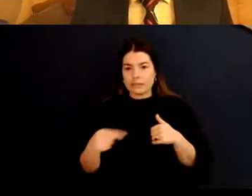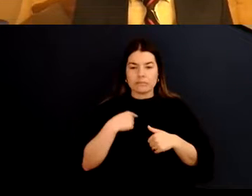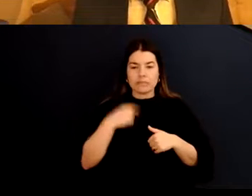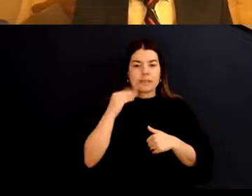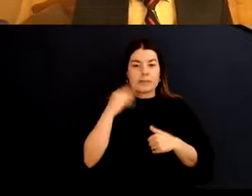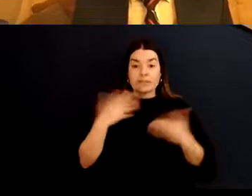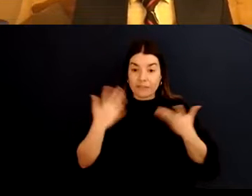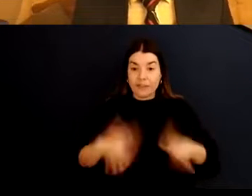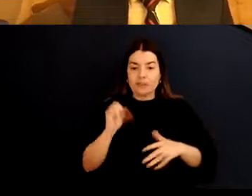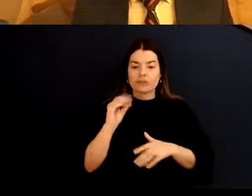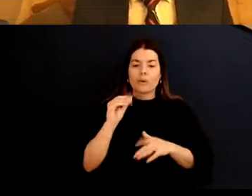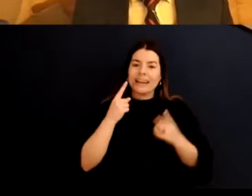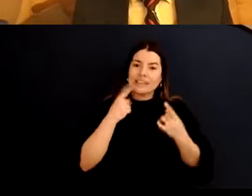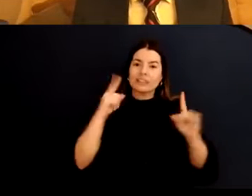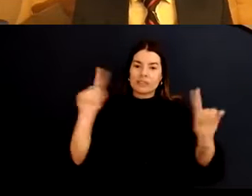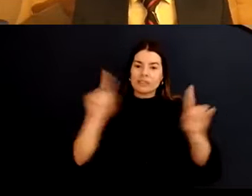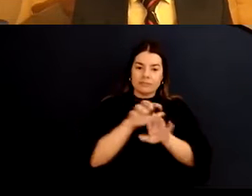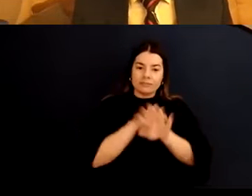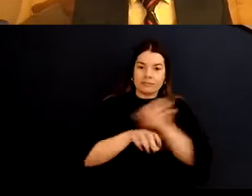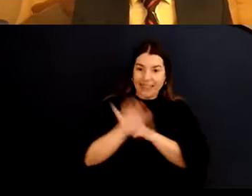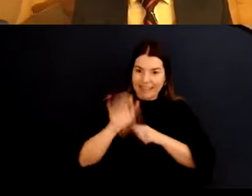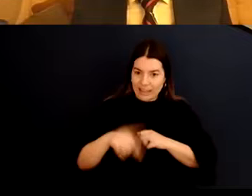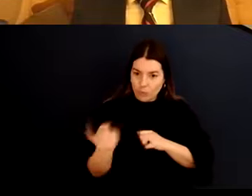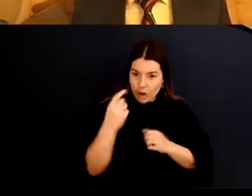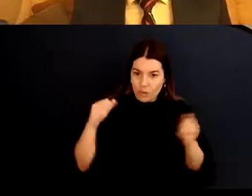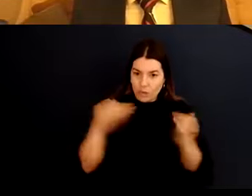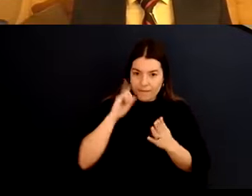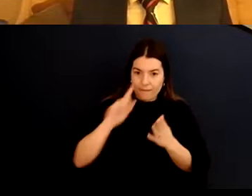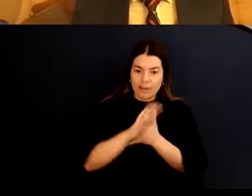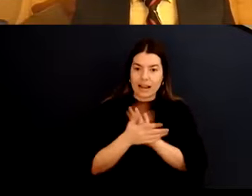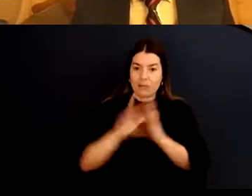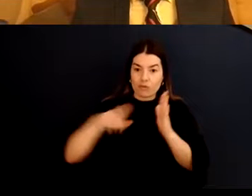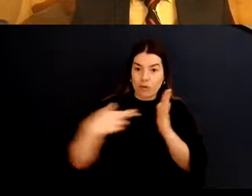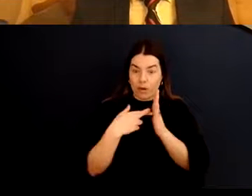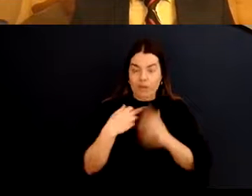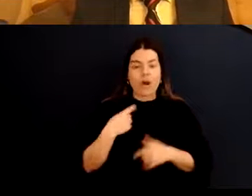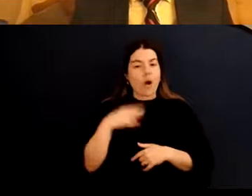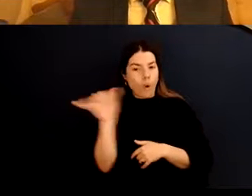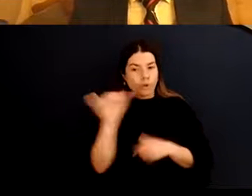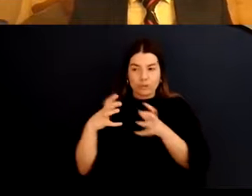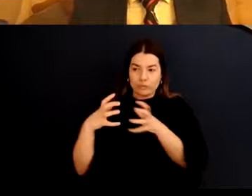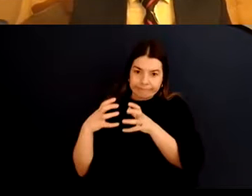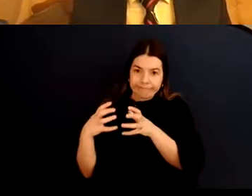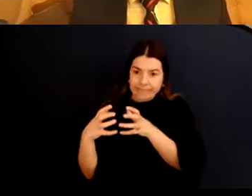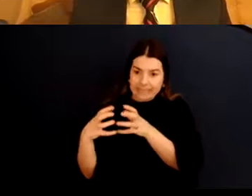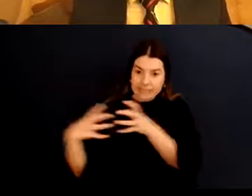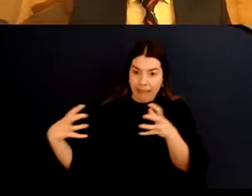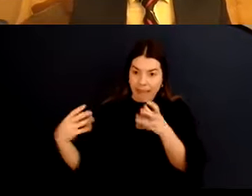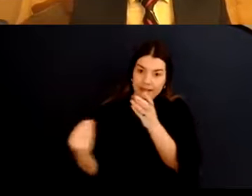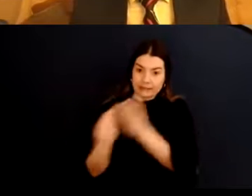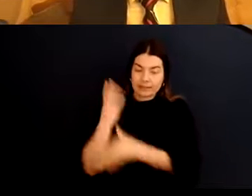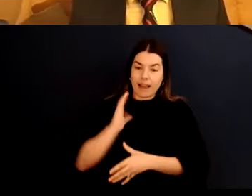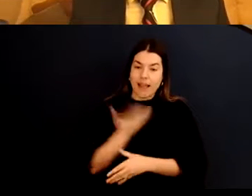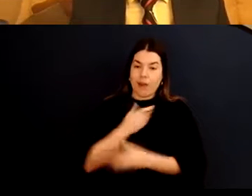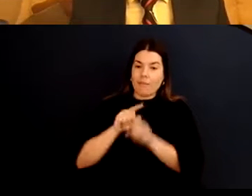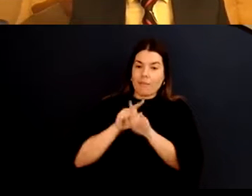model. I also think, though, we should expand our mentorship programs, our education programs, and our job